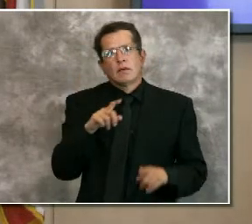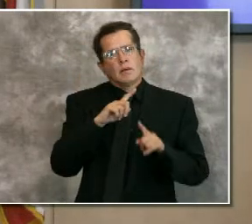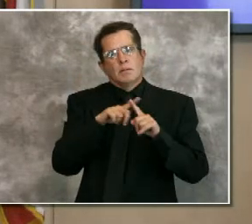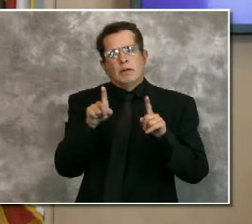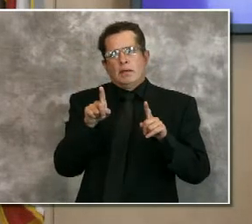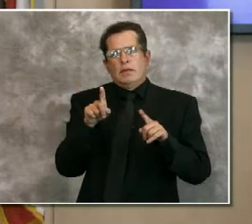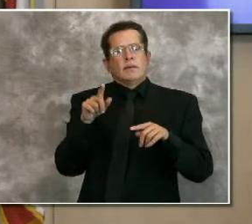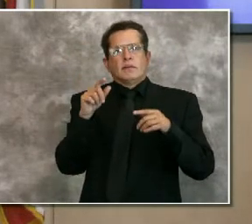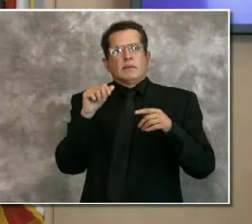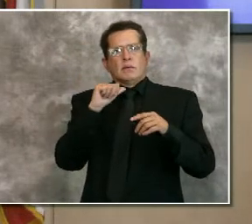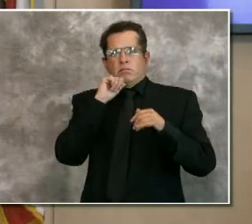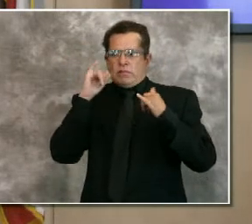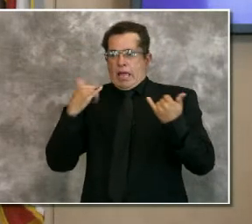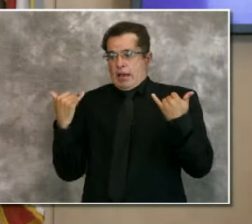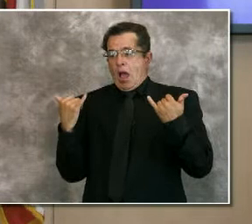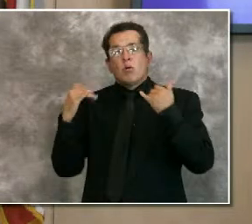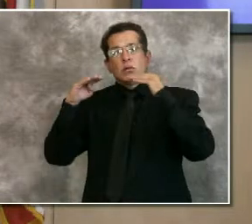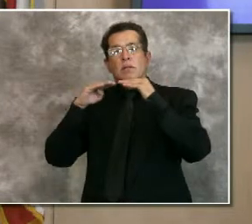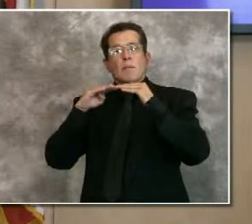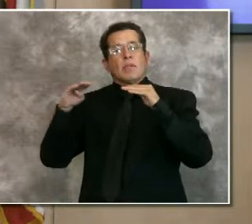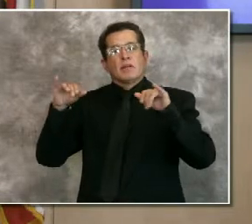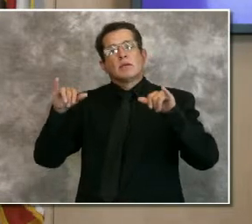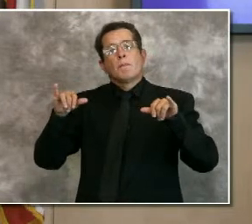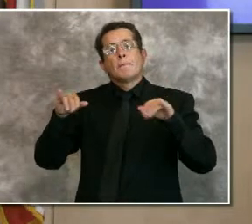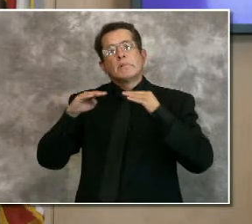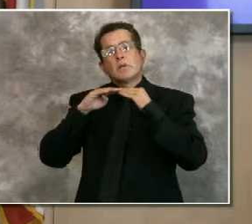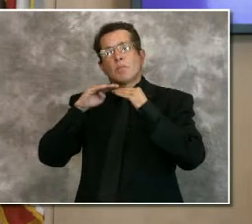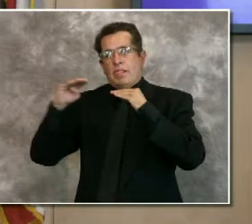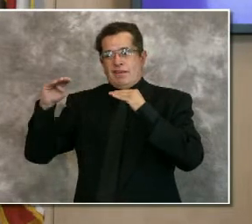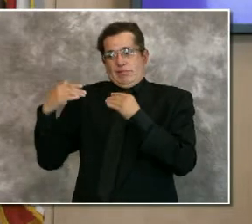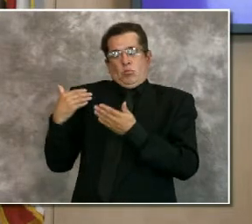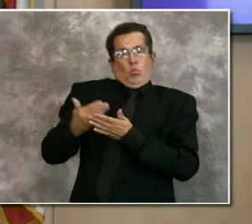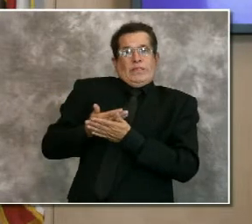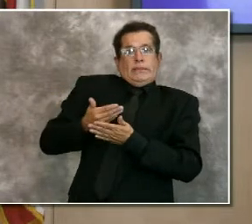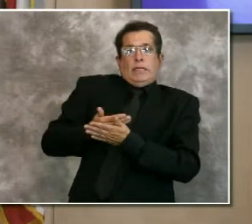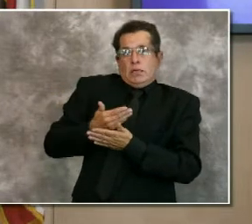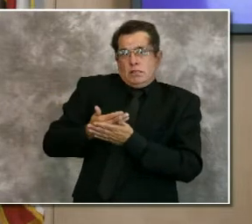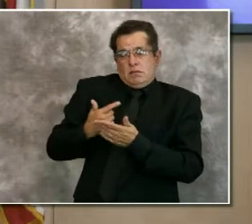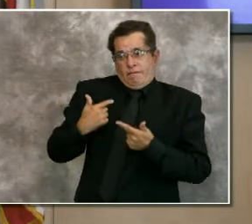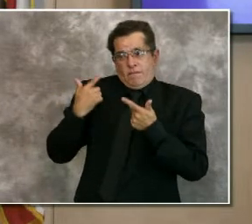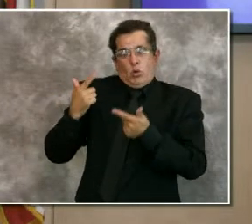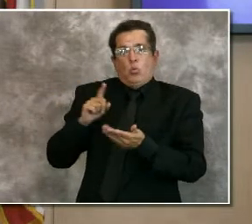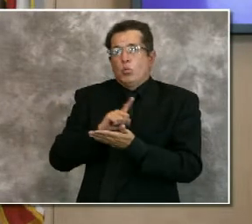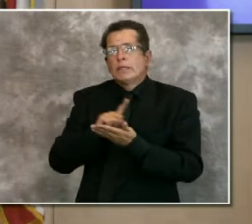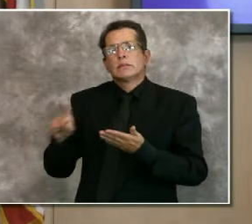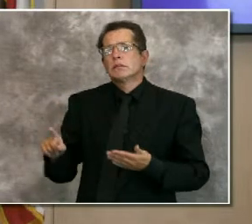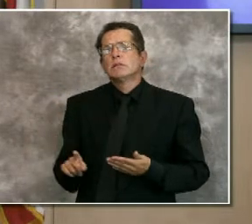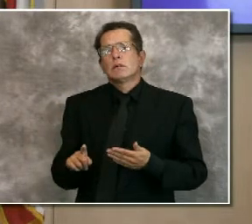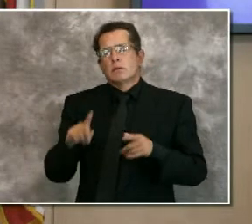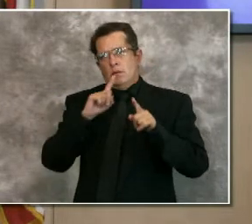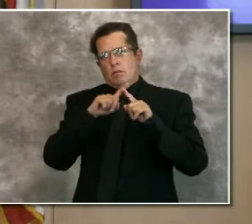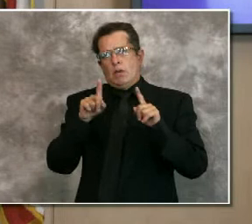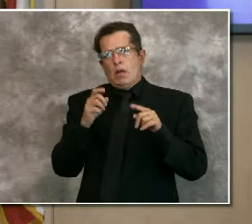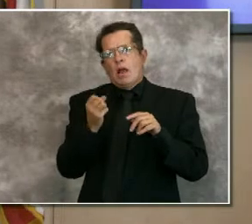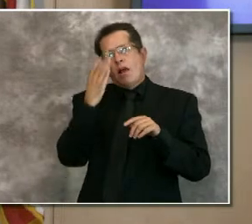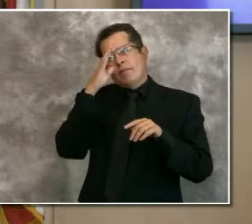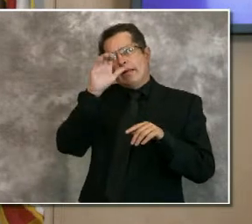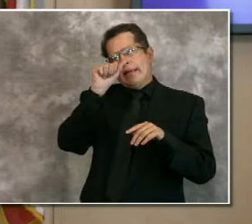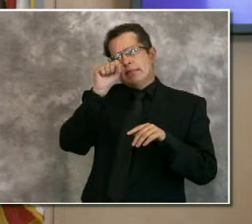really been that different in the relative recent couple of weeks. The number of cases